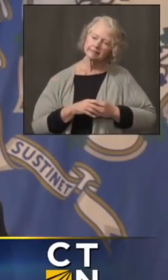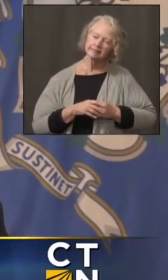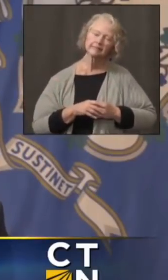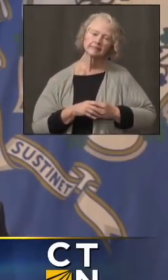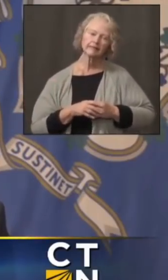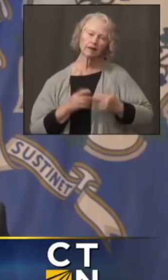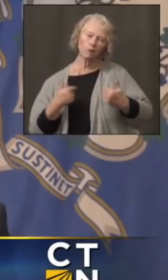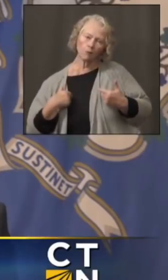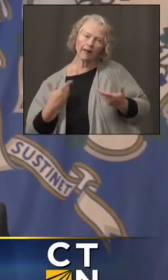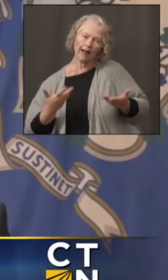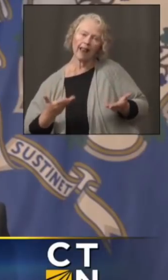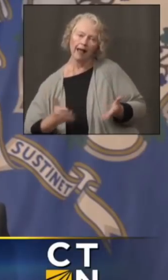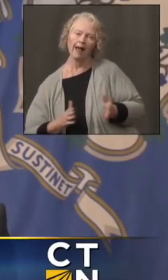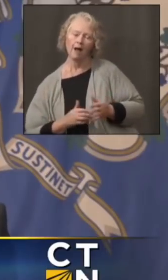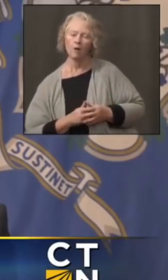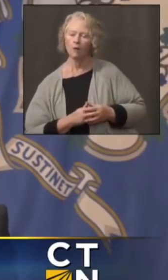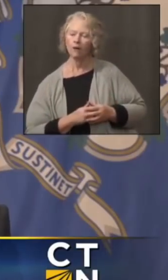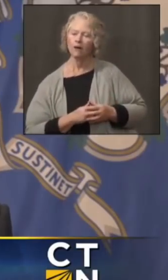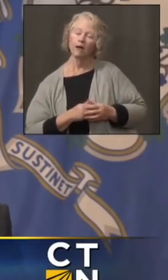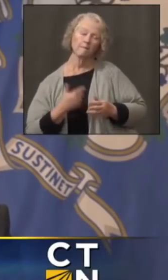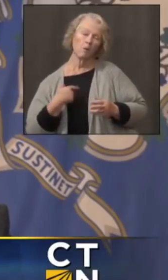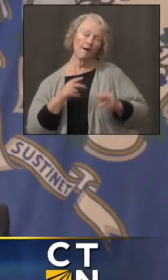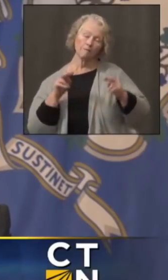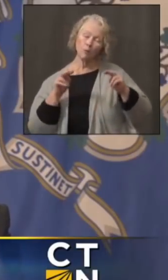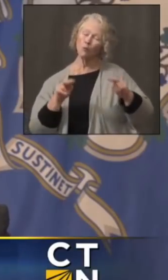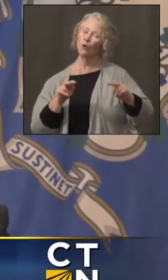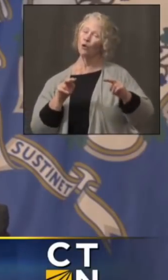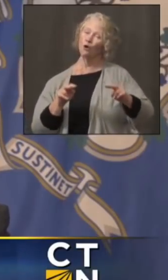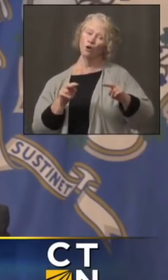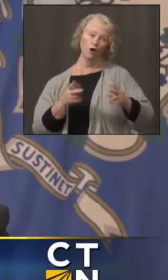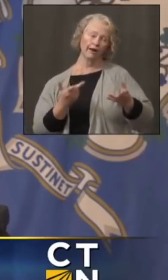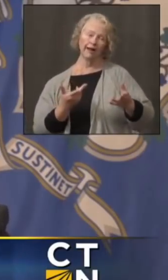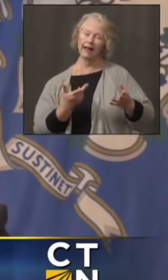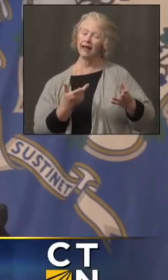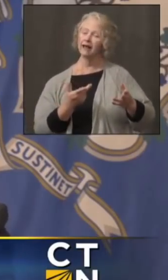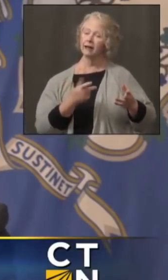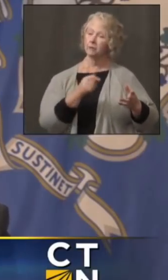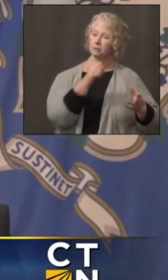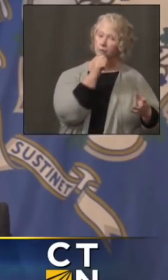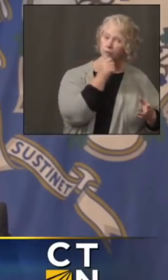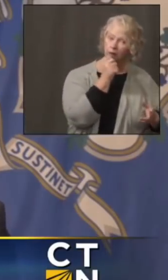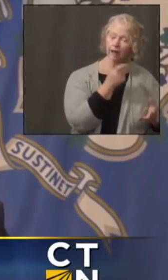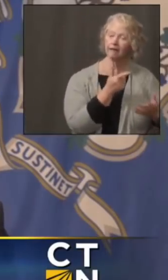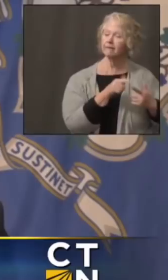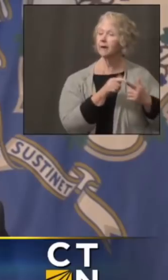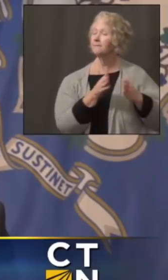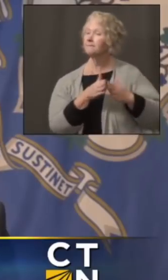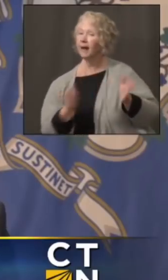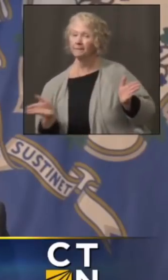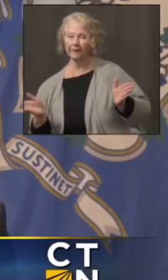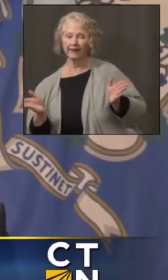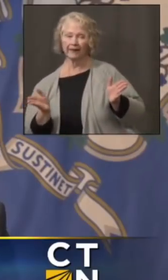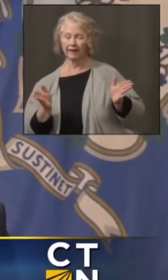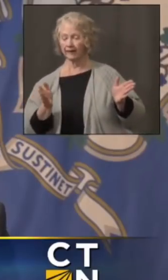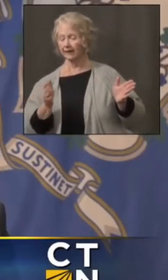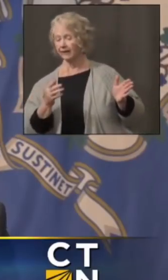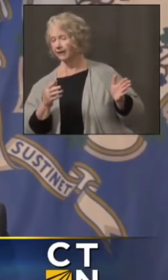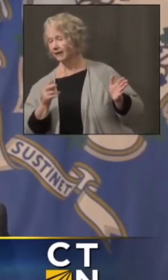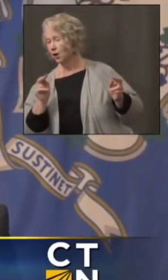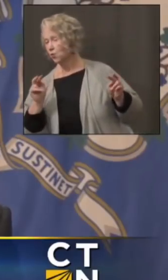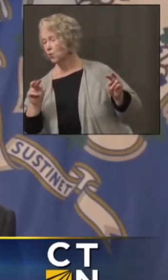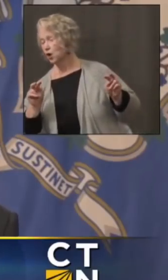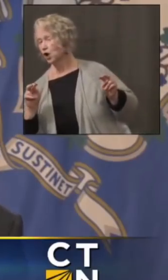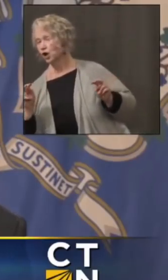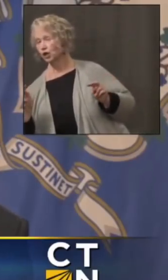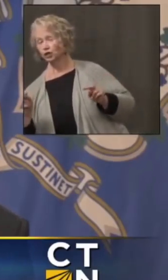were allowing that. But we're going to look at the size of these gatherings, private and public gatherings, over the course of the next few days.